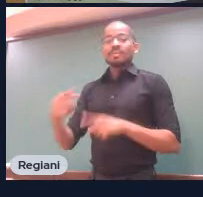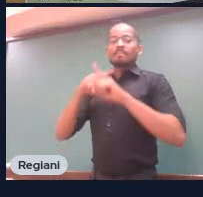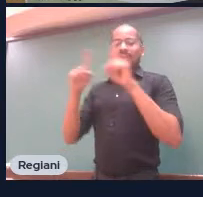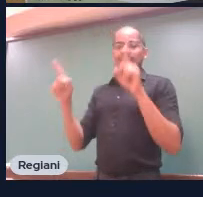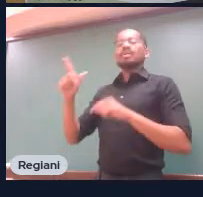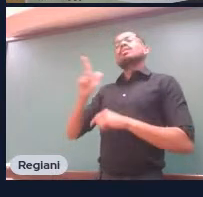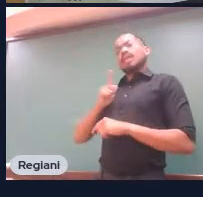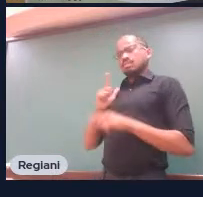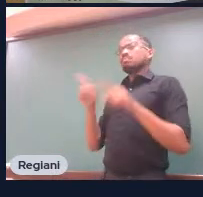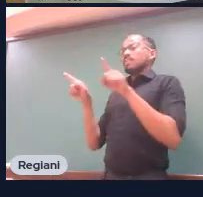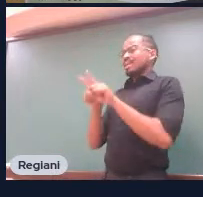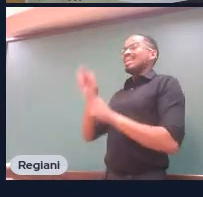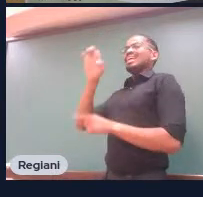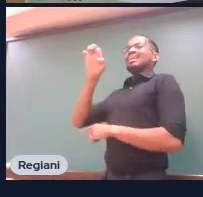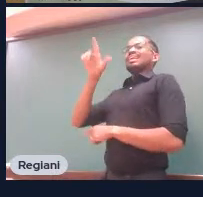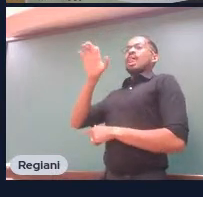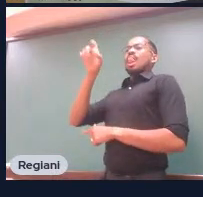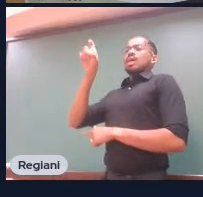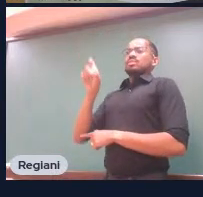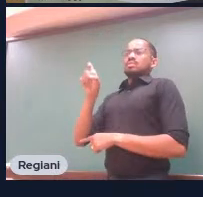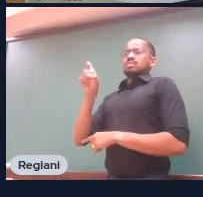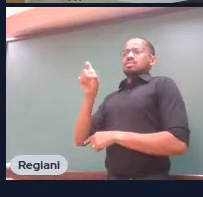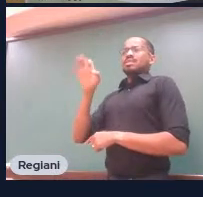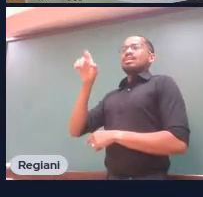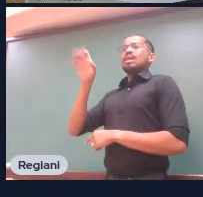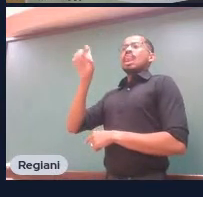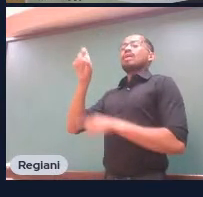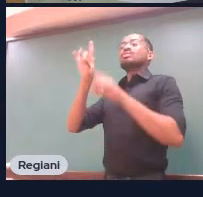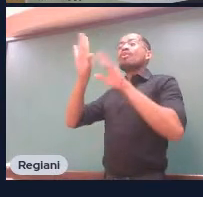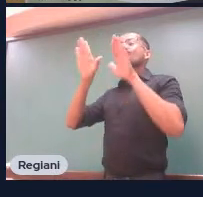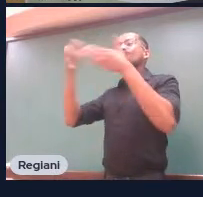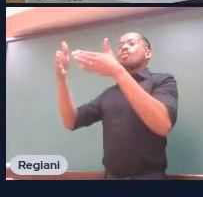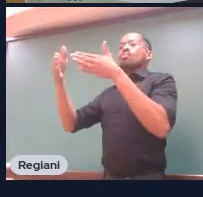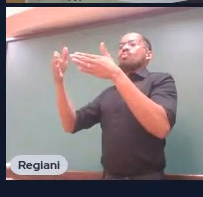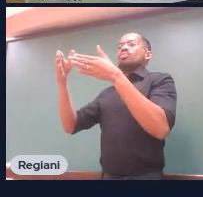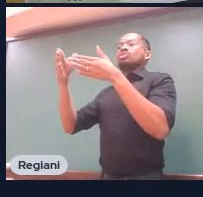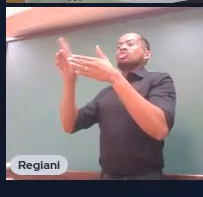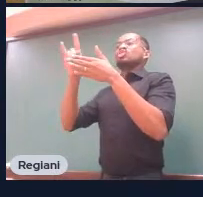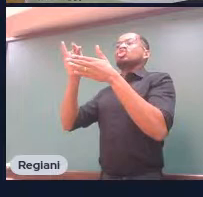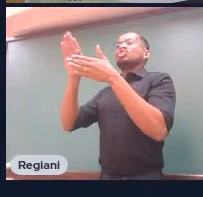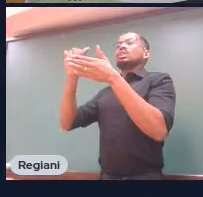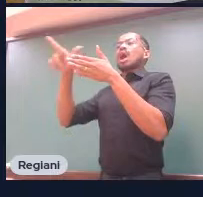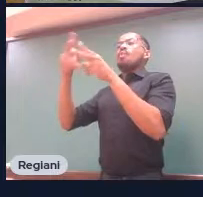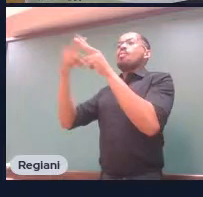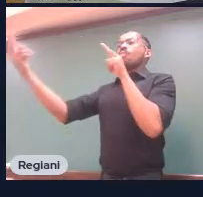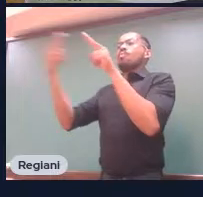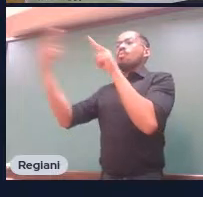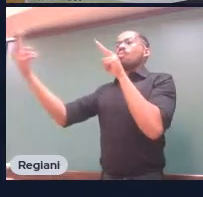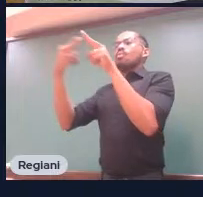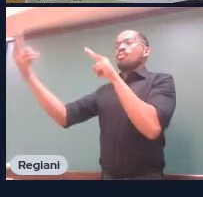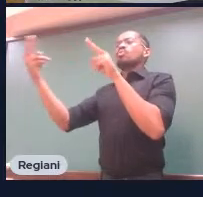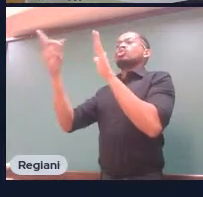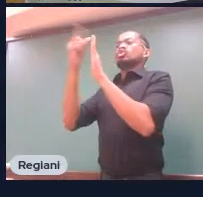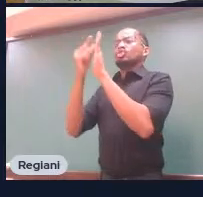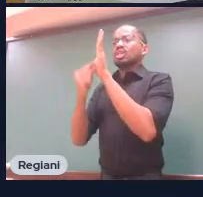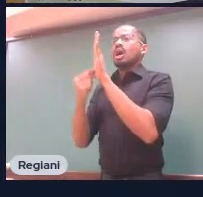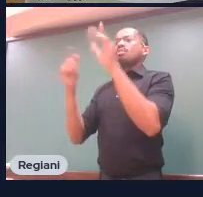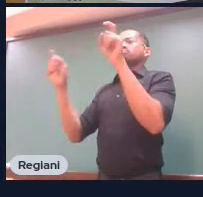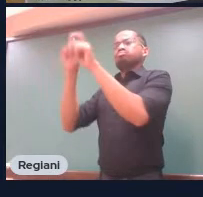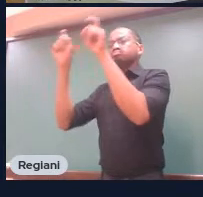is a group of academics who focus only on the digital aspects of our field. It started in Belgium in